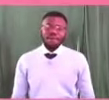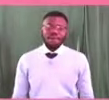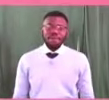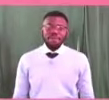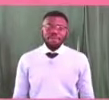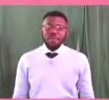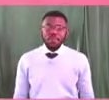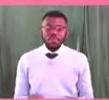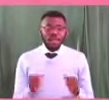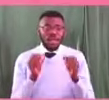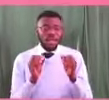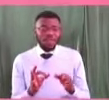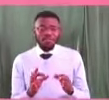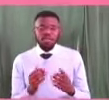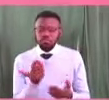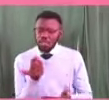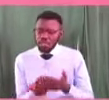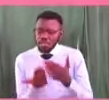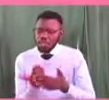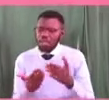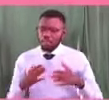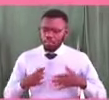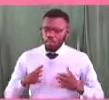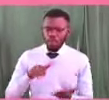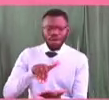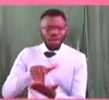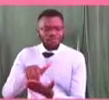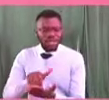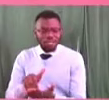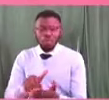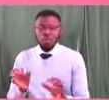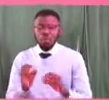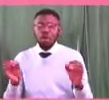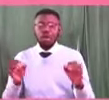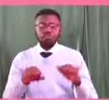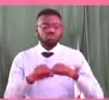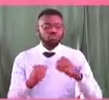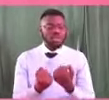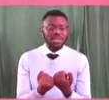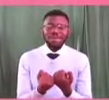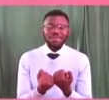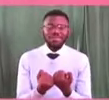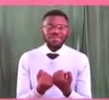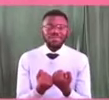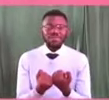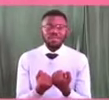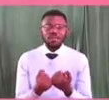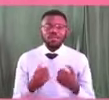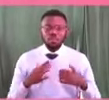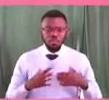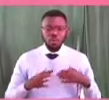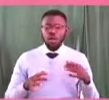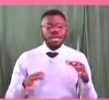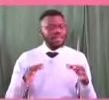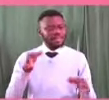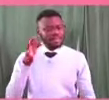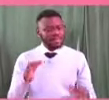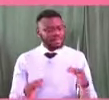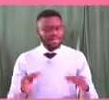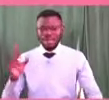if we don't look after our vulnerable, we will be a society that will be judged very harshly.